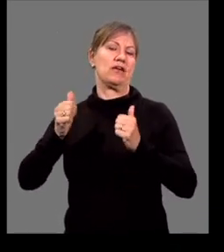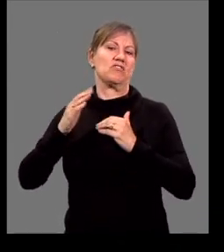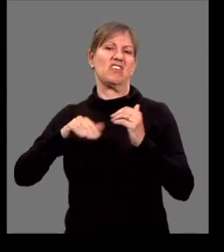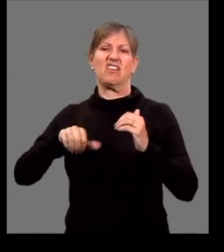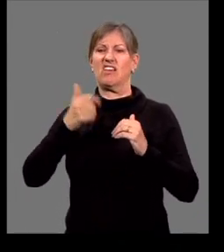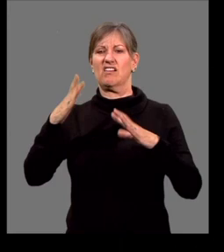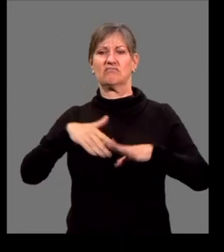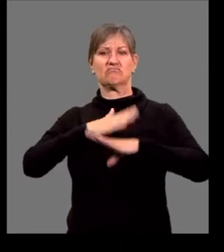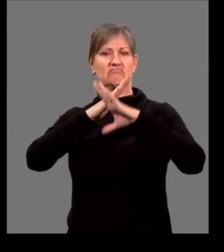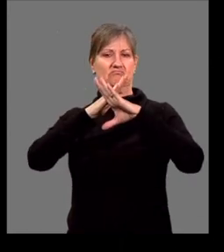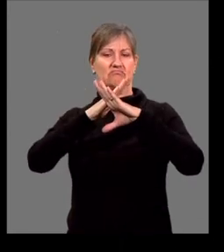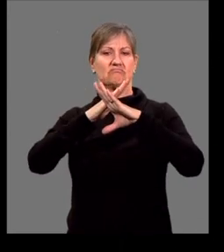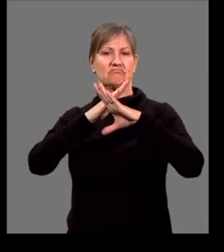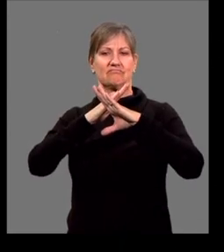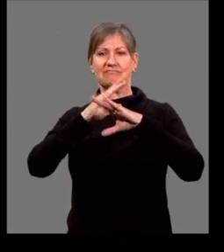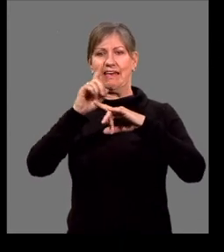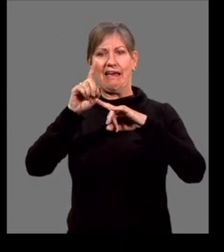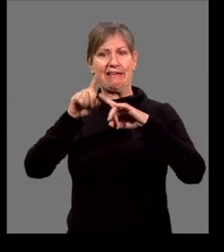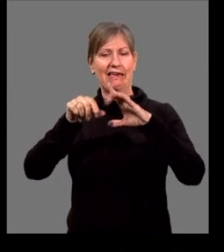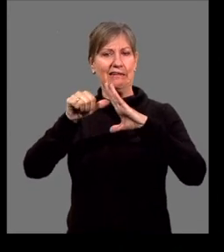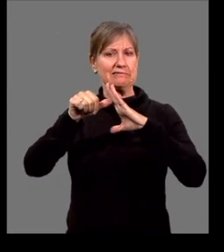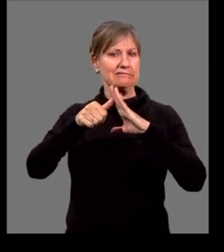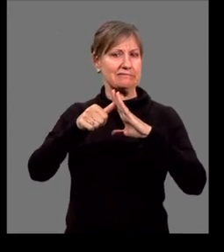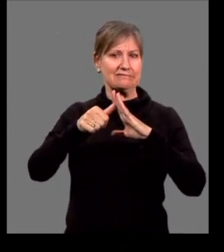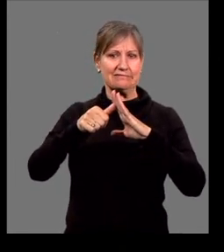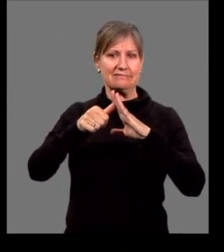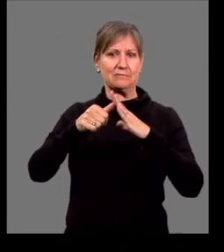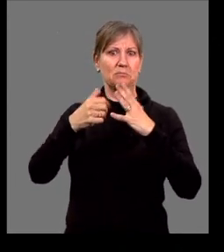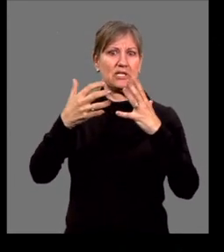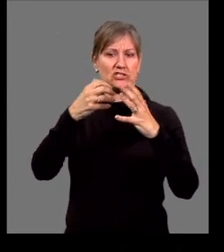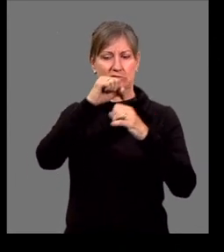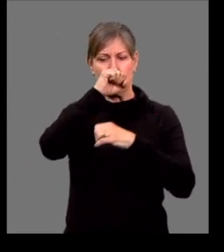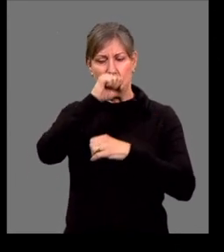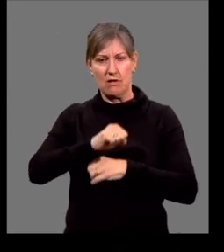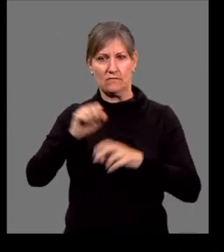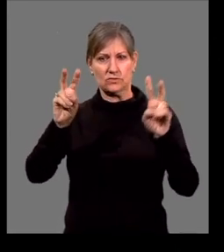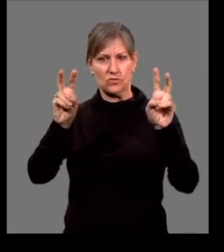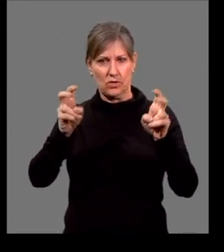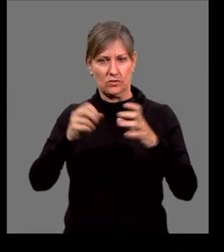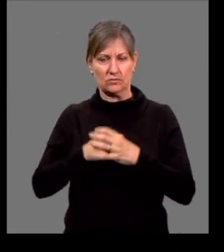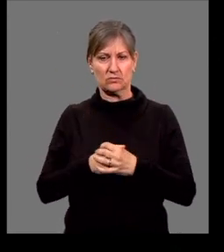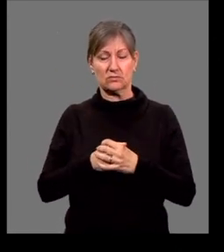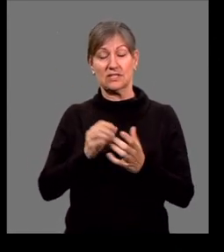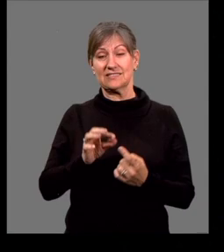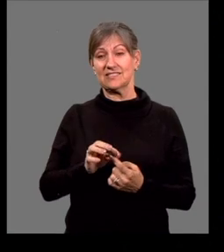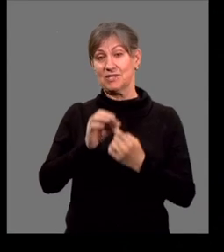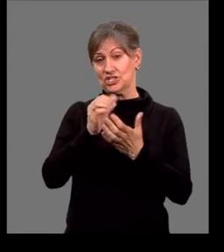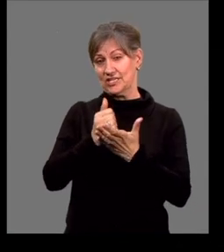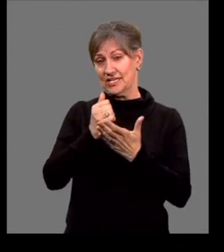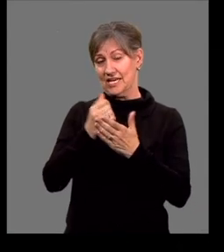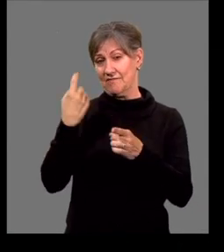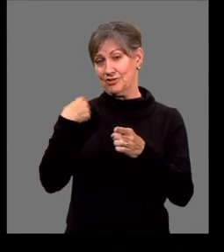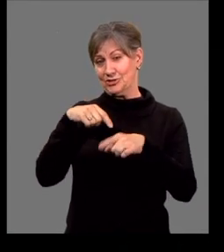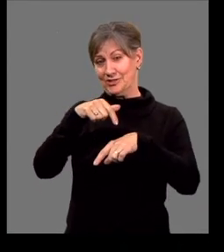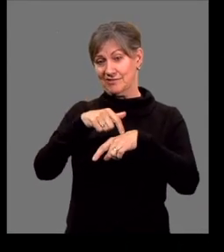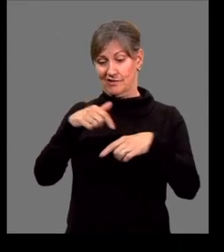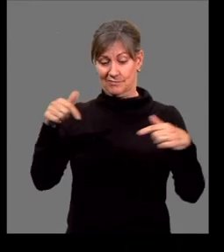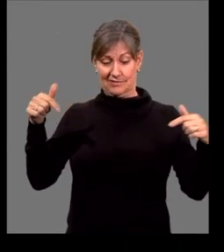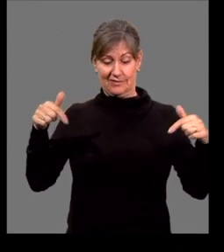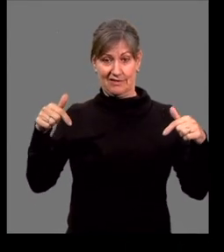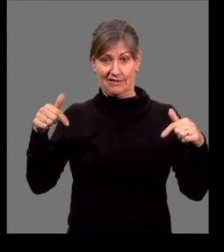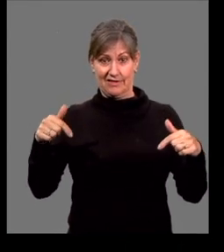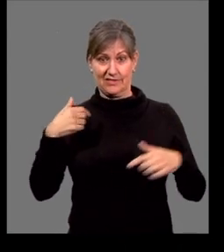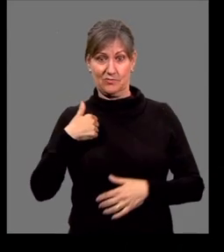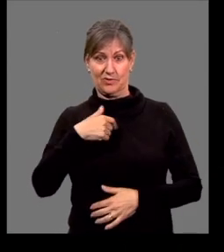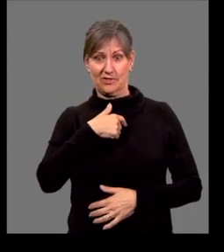any obstacle. I cannot tell you how much I love this quote. It is especially helpful at times like this